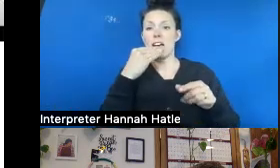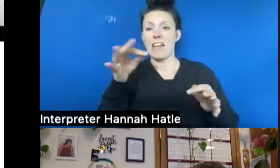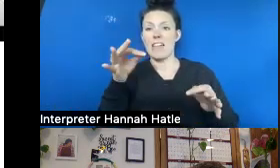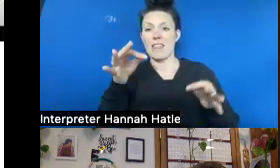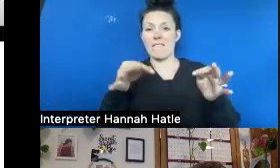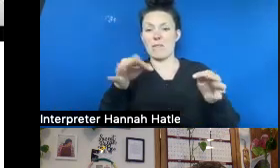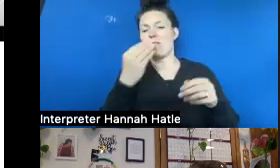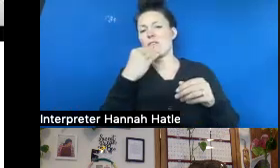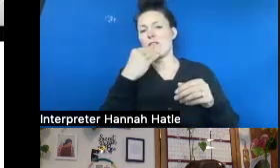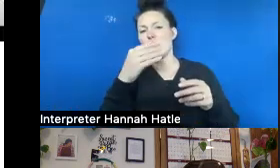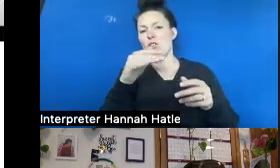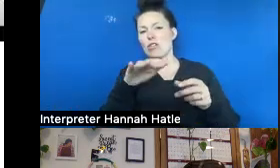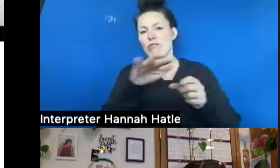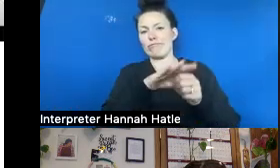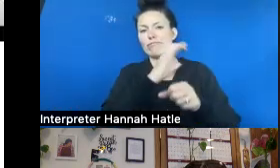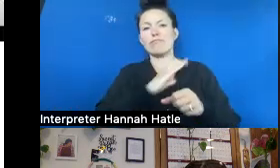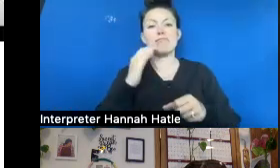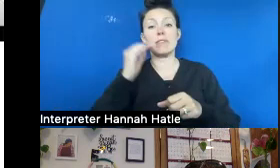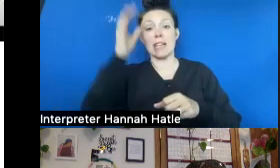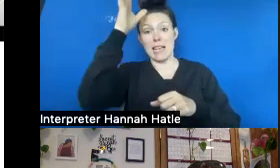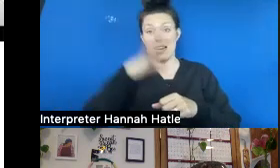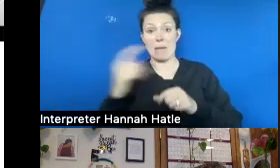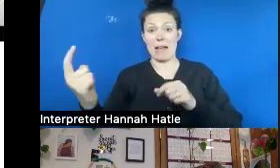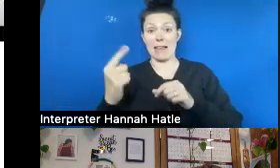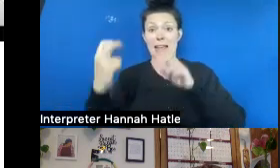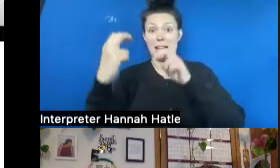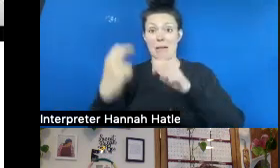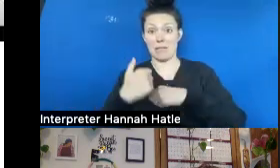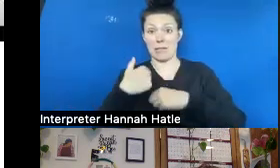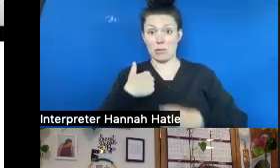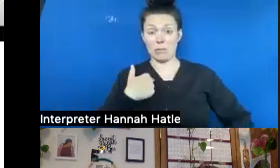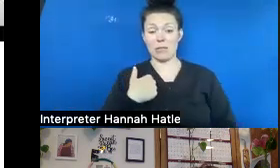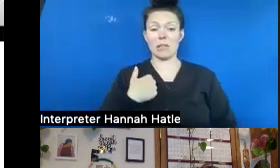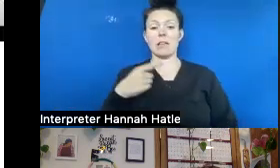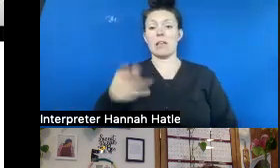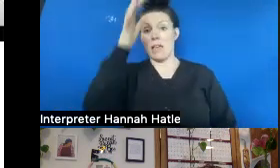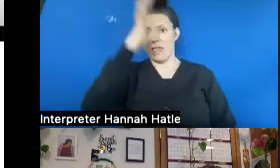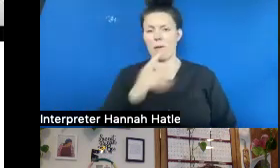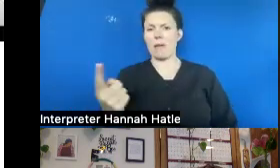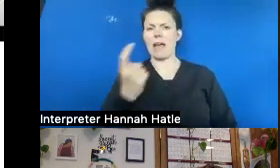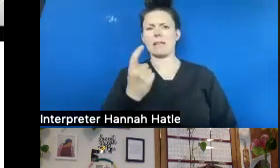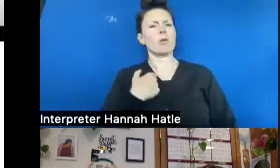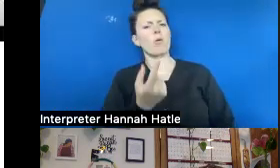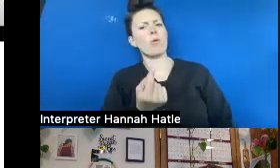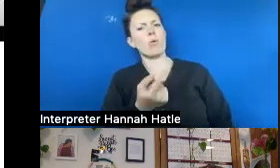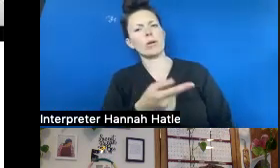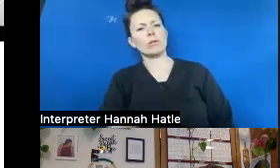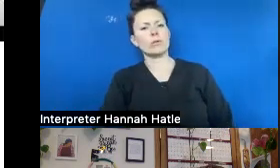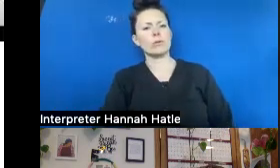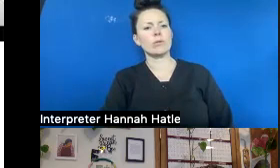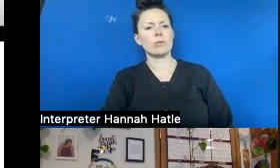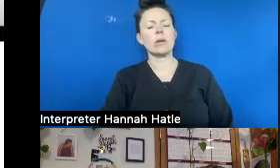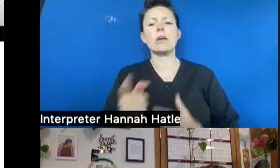was sitting there and a man sat down with me and was talking and asked me what I do. And then